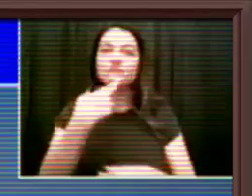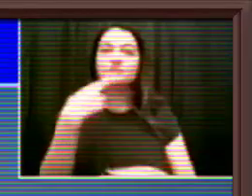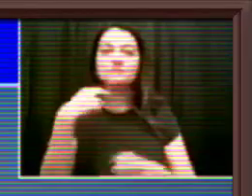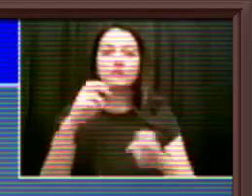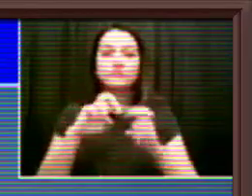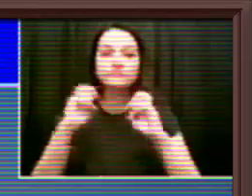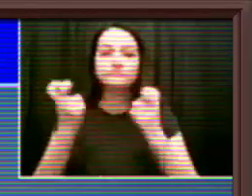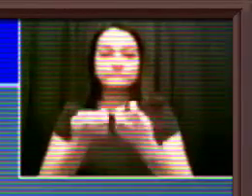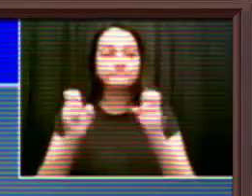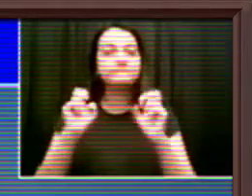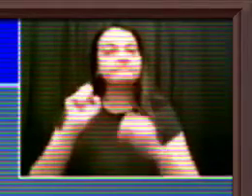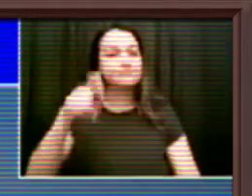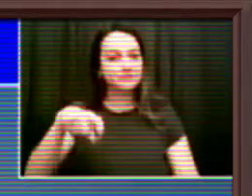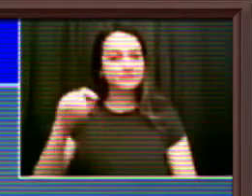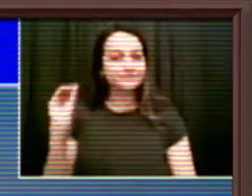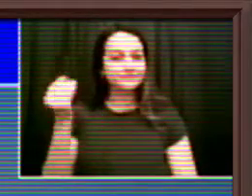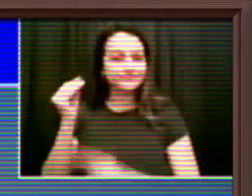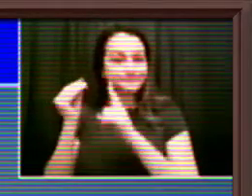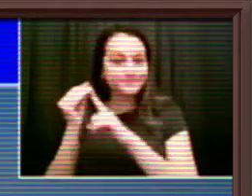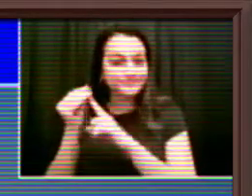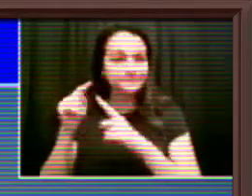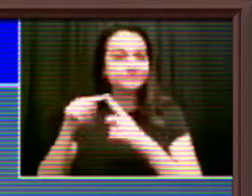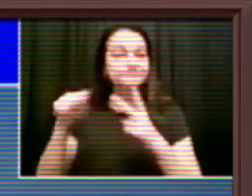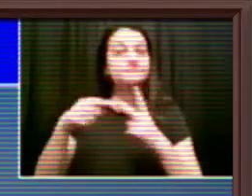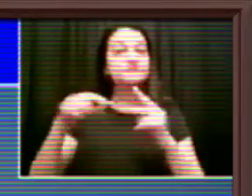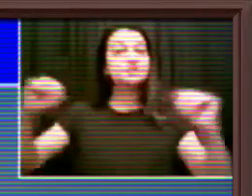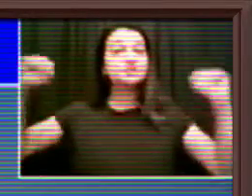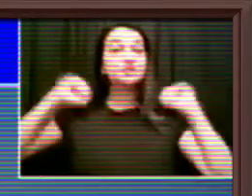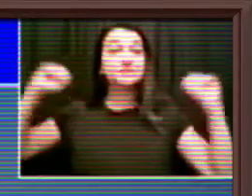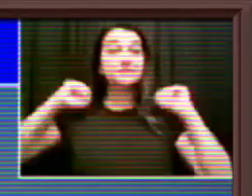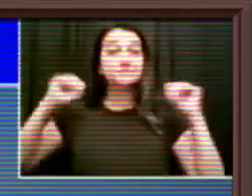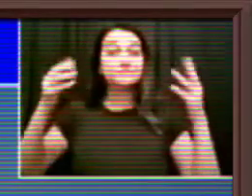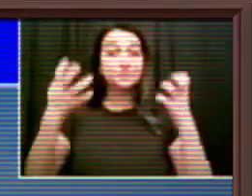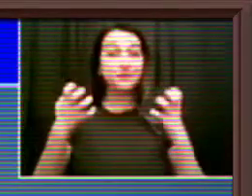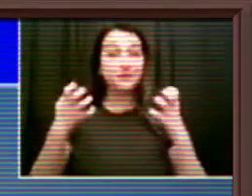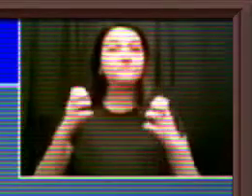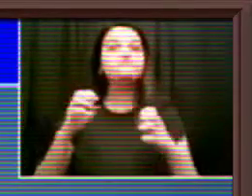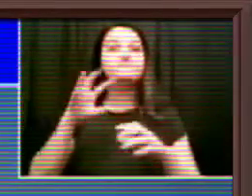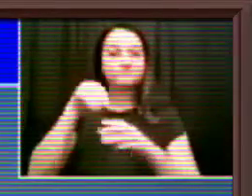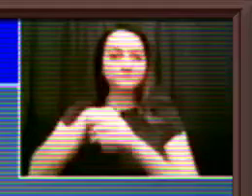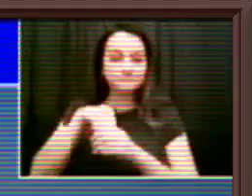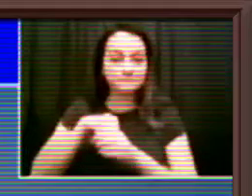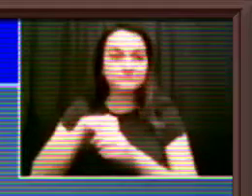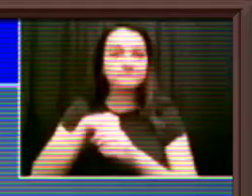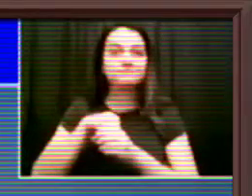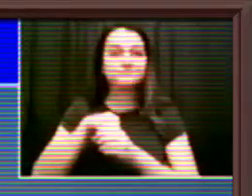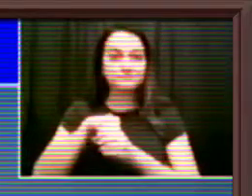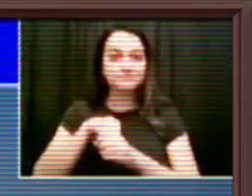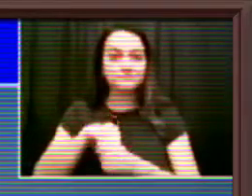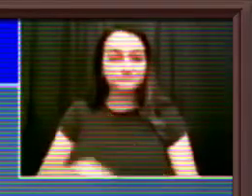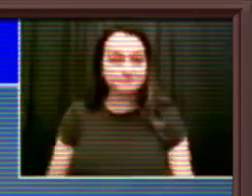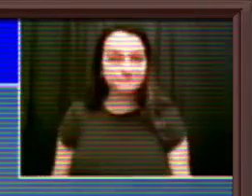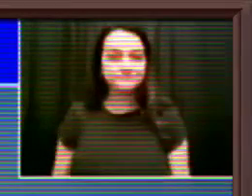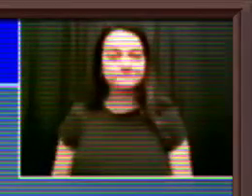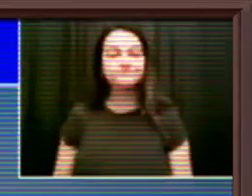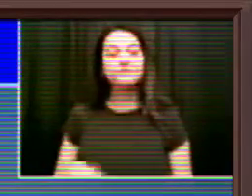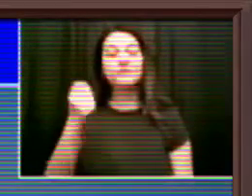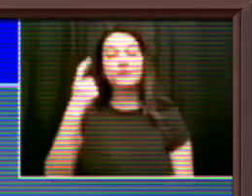know, ignorant. And then when you try to give them some information, they, you know, they want to, they're